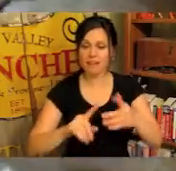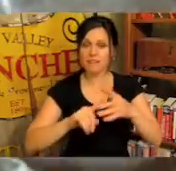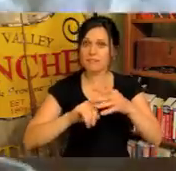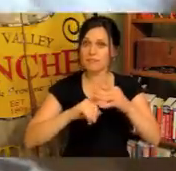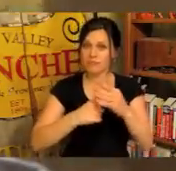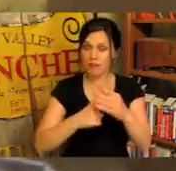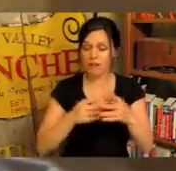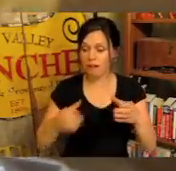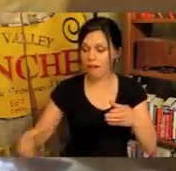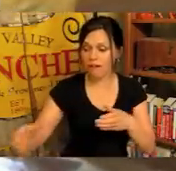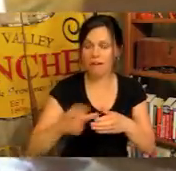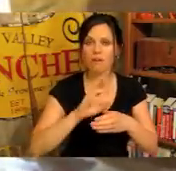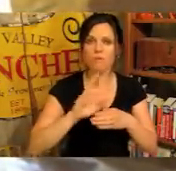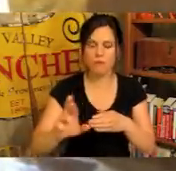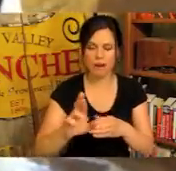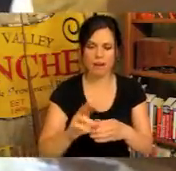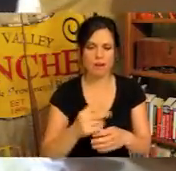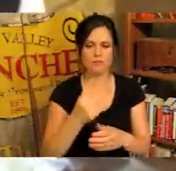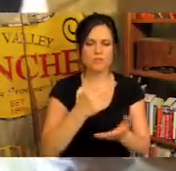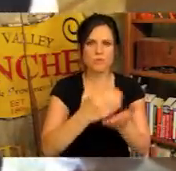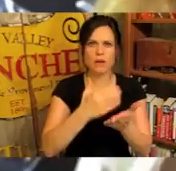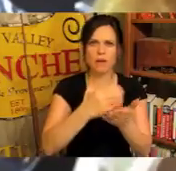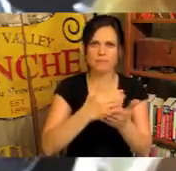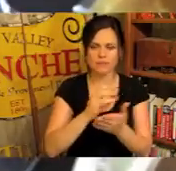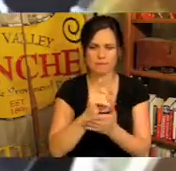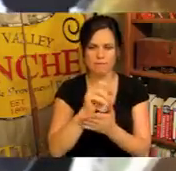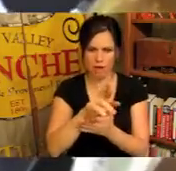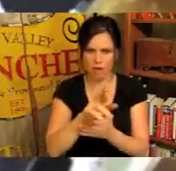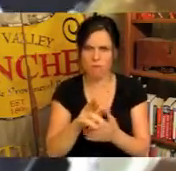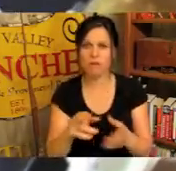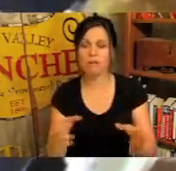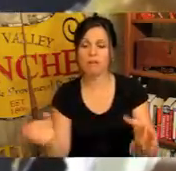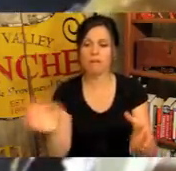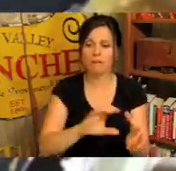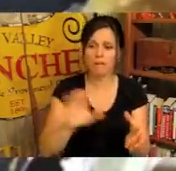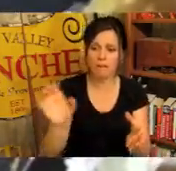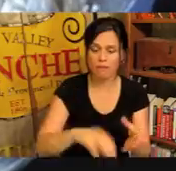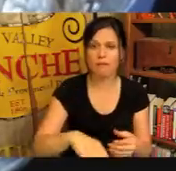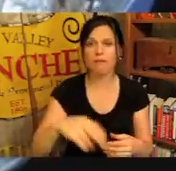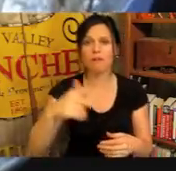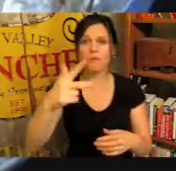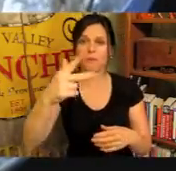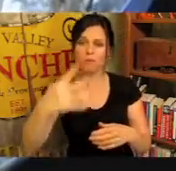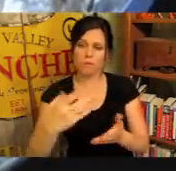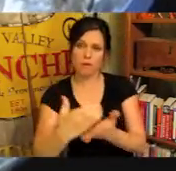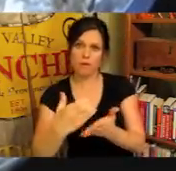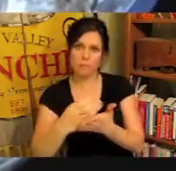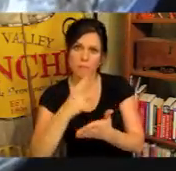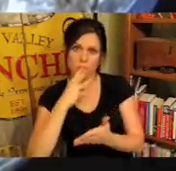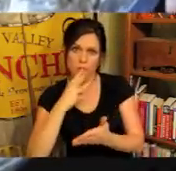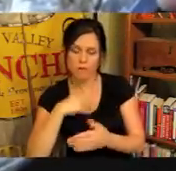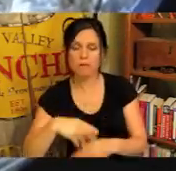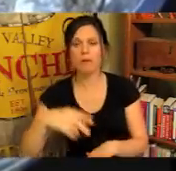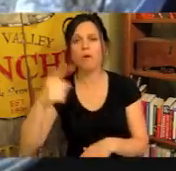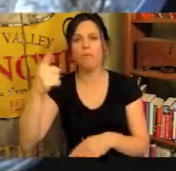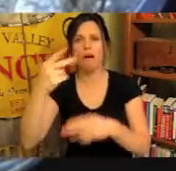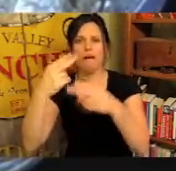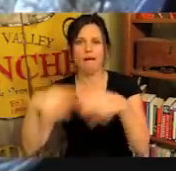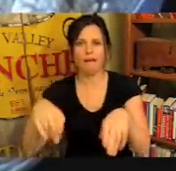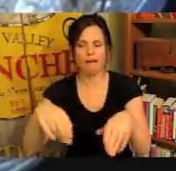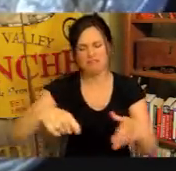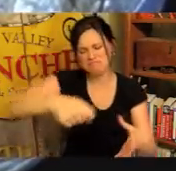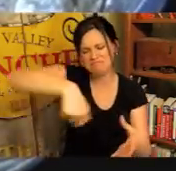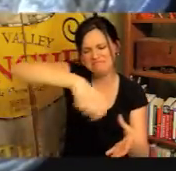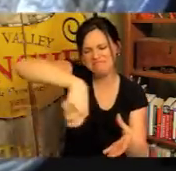Start with 2 cups of spelt flour in a large mixing bowl, and add 3/4 of a cup of water and 1 egg. Now grab a fork and blend it